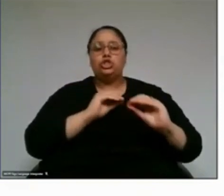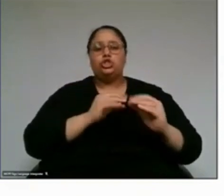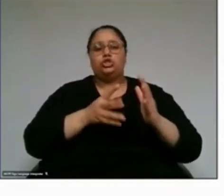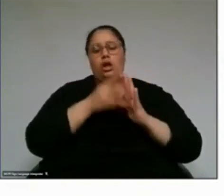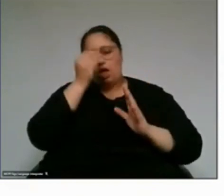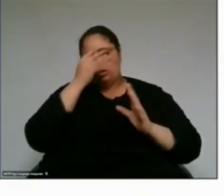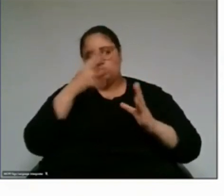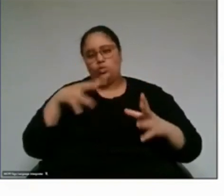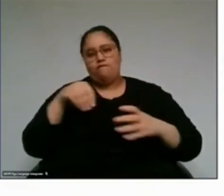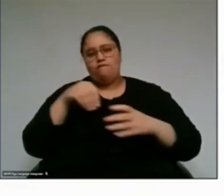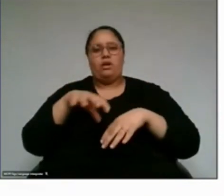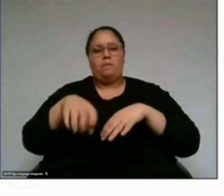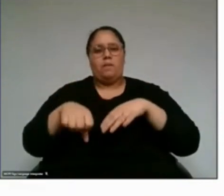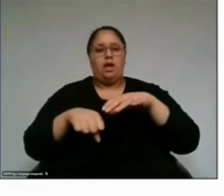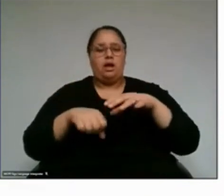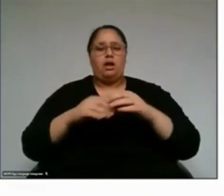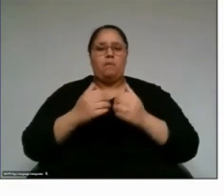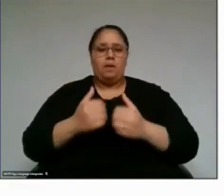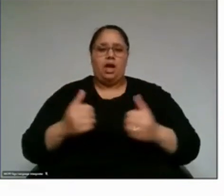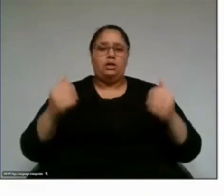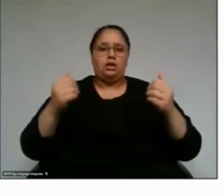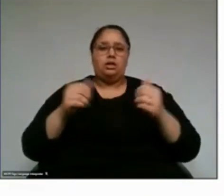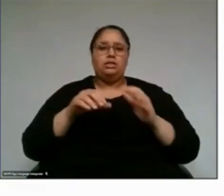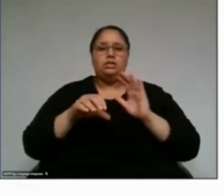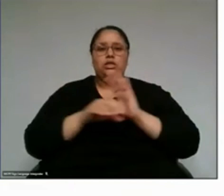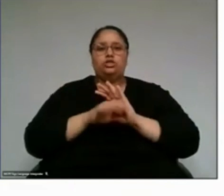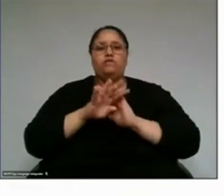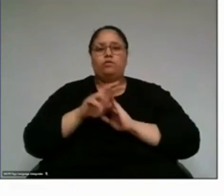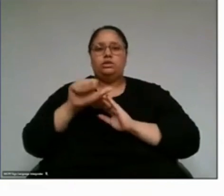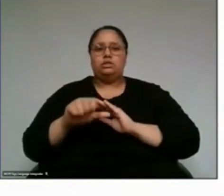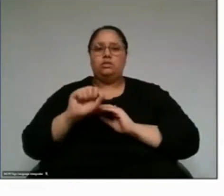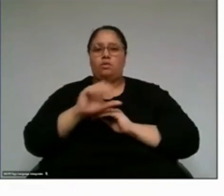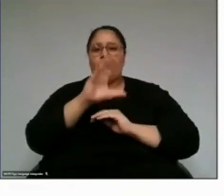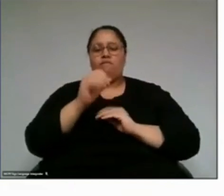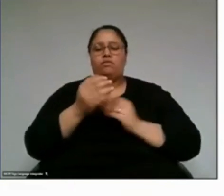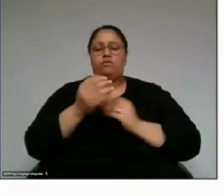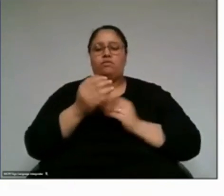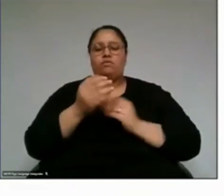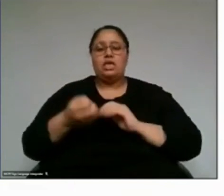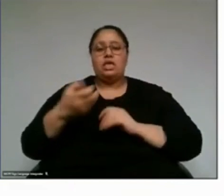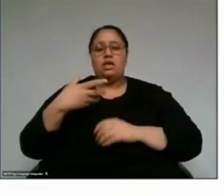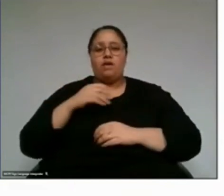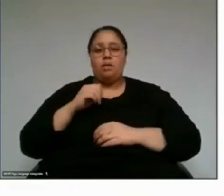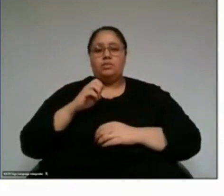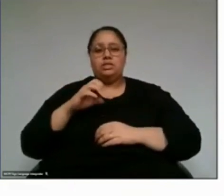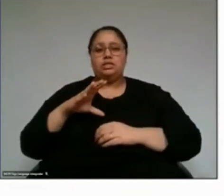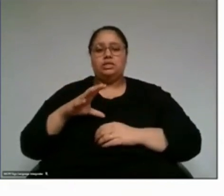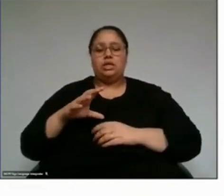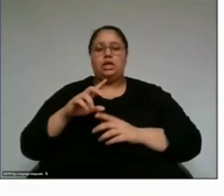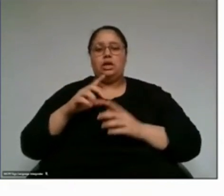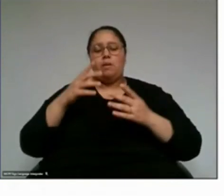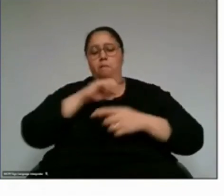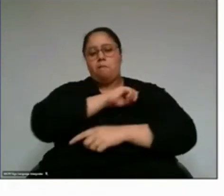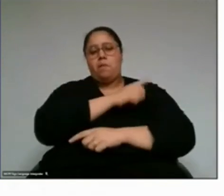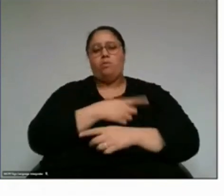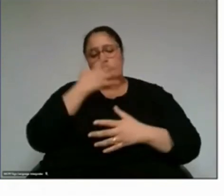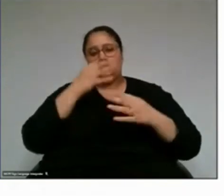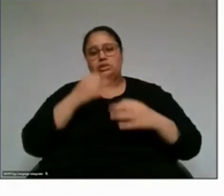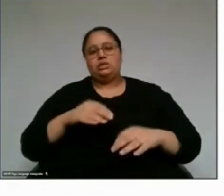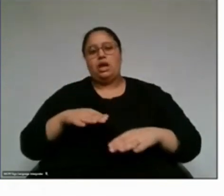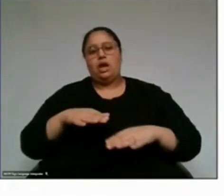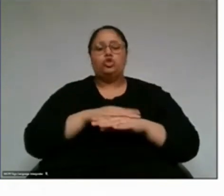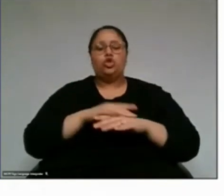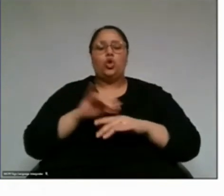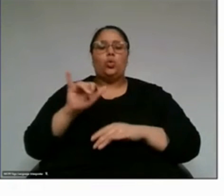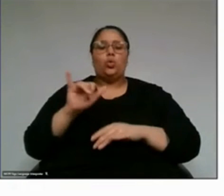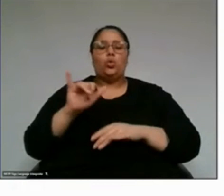apartheid. Section 46 of the South African Schools Act gives the MEC the power to determine grounds on which the registration